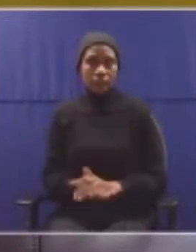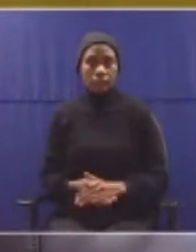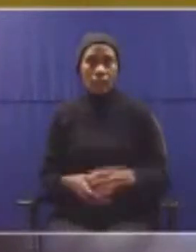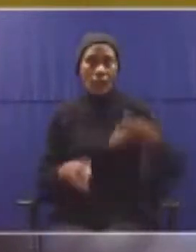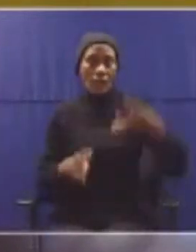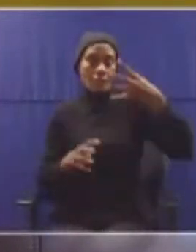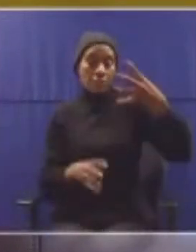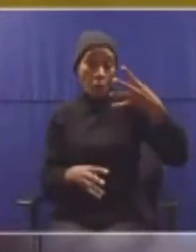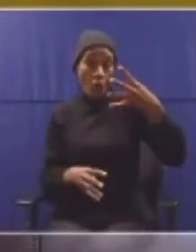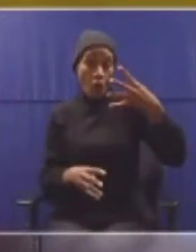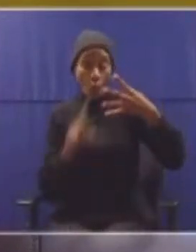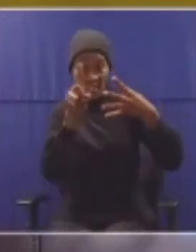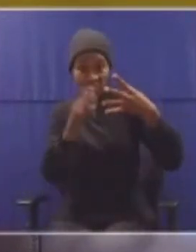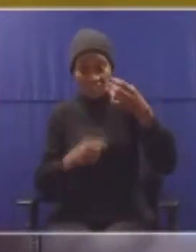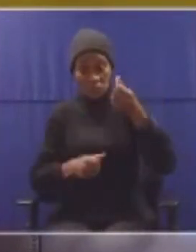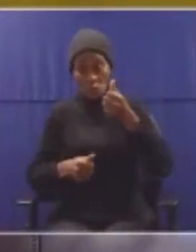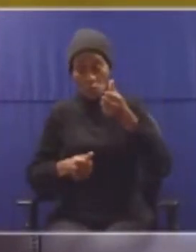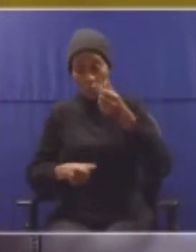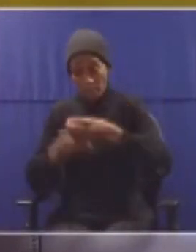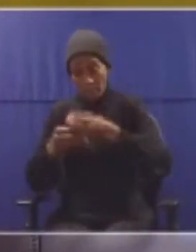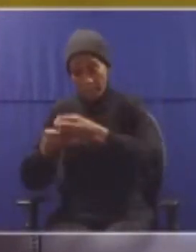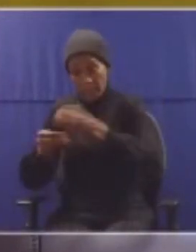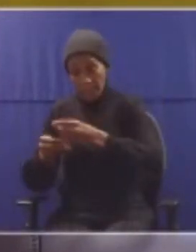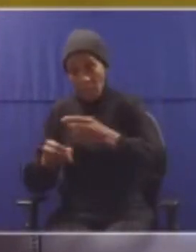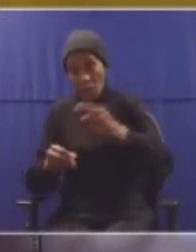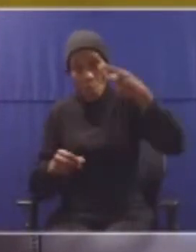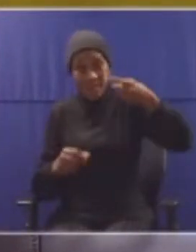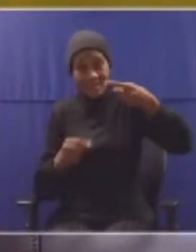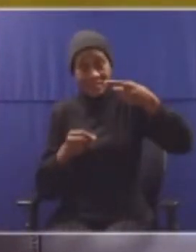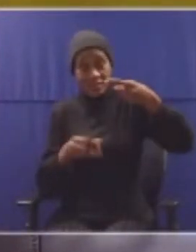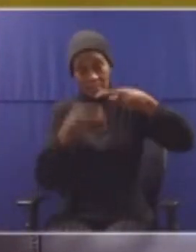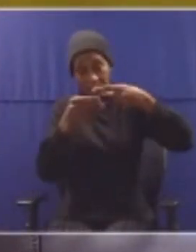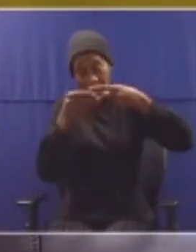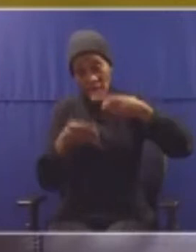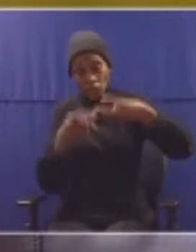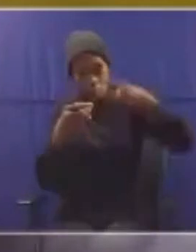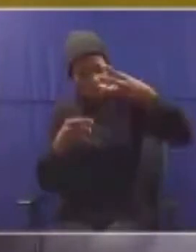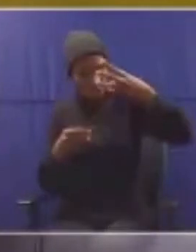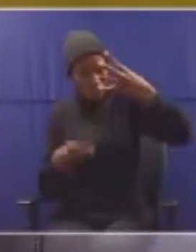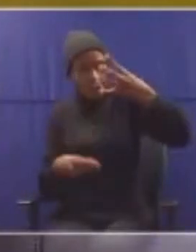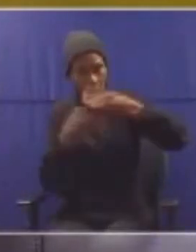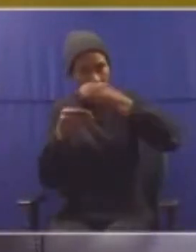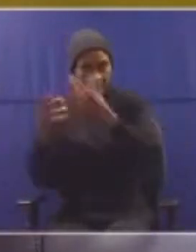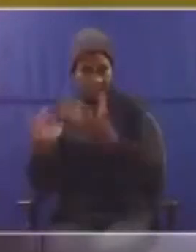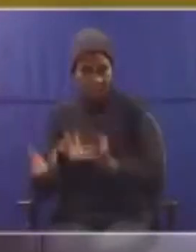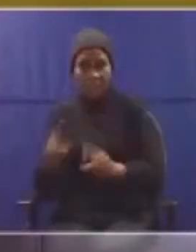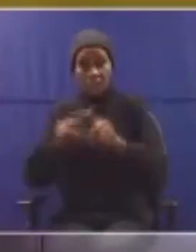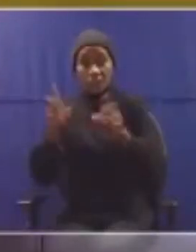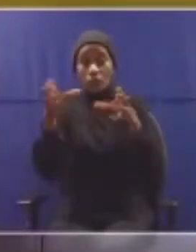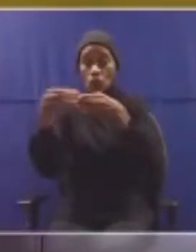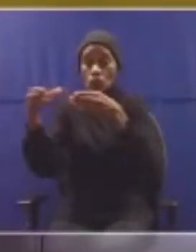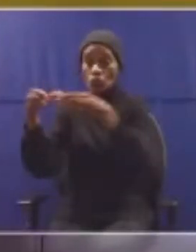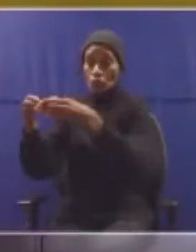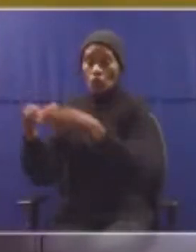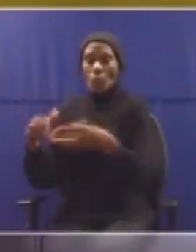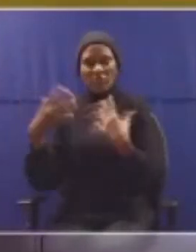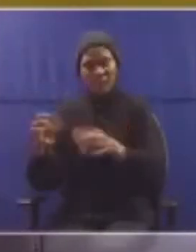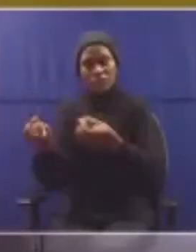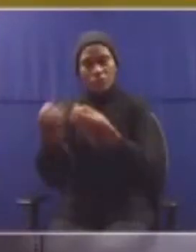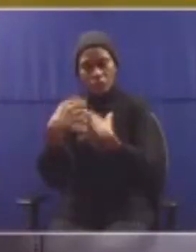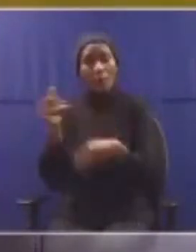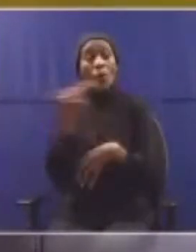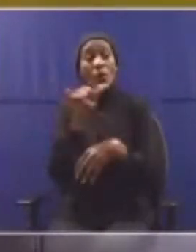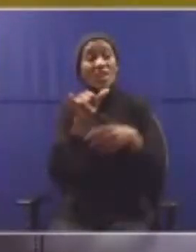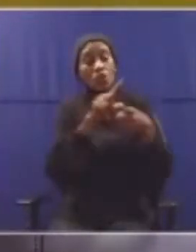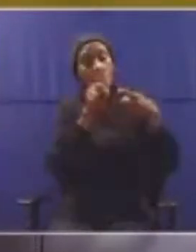4 supplementary questions on each question. Parties have given an indication of which questions